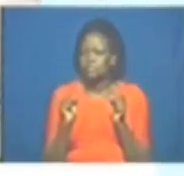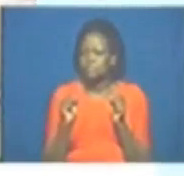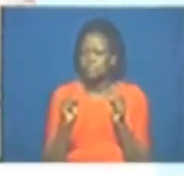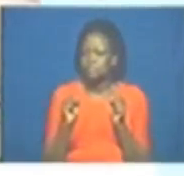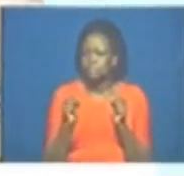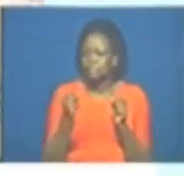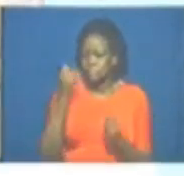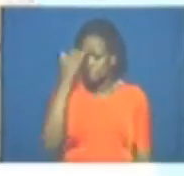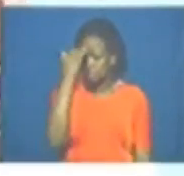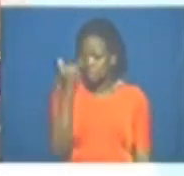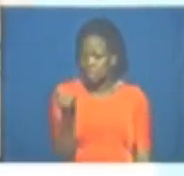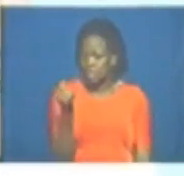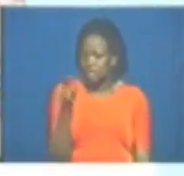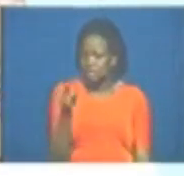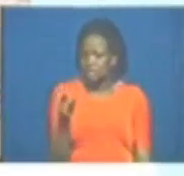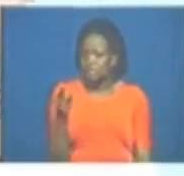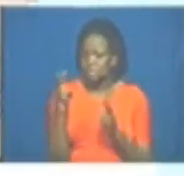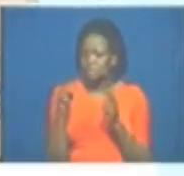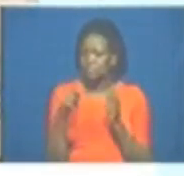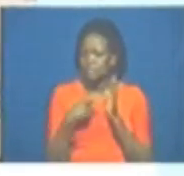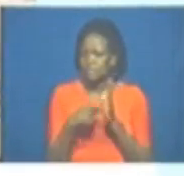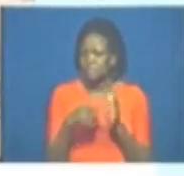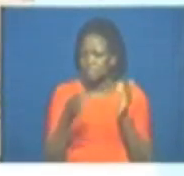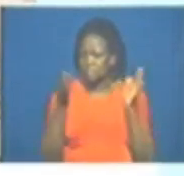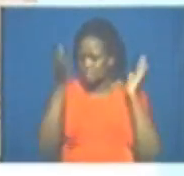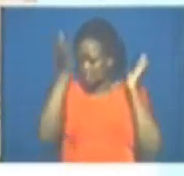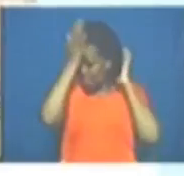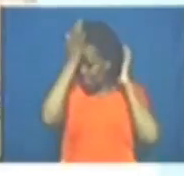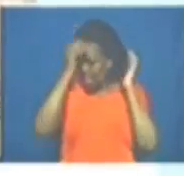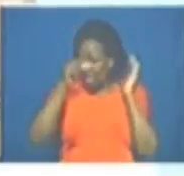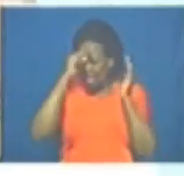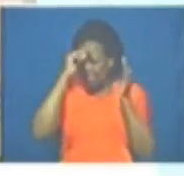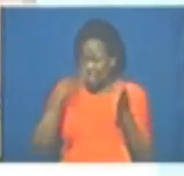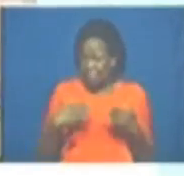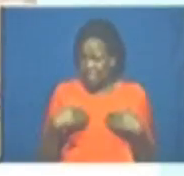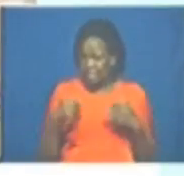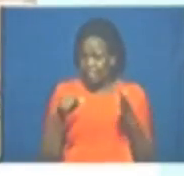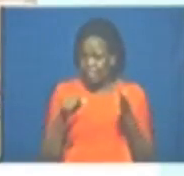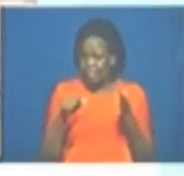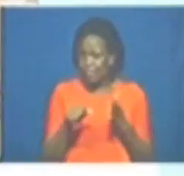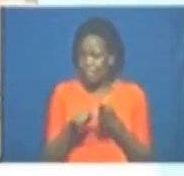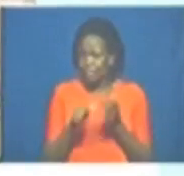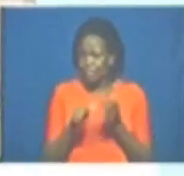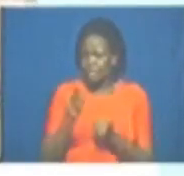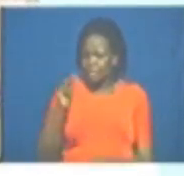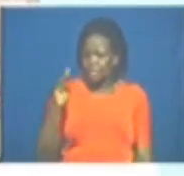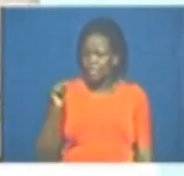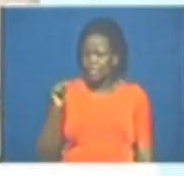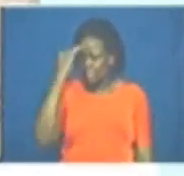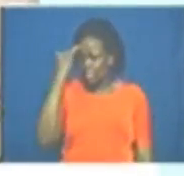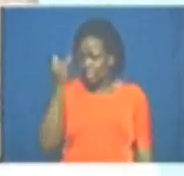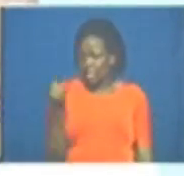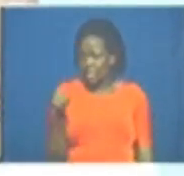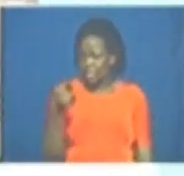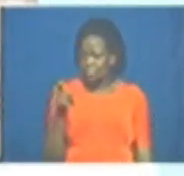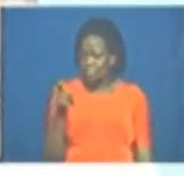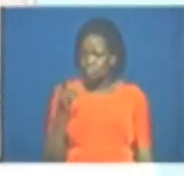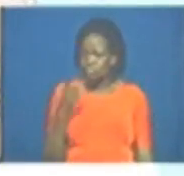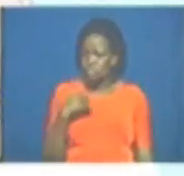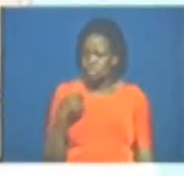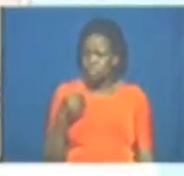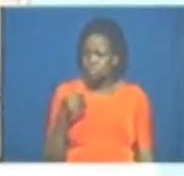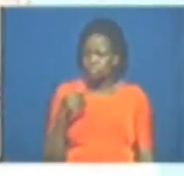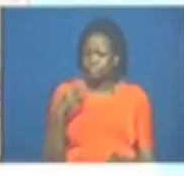because you see, that's one of the issues, like in Kakamega, my governor has had serious issues with MCAs, because the MCAs want the World Fund. But